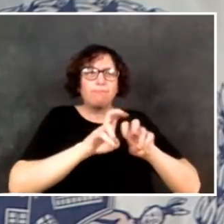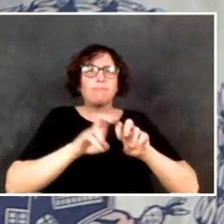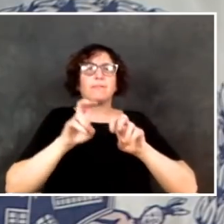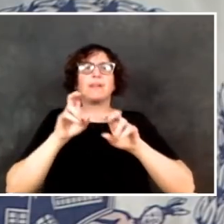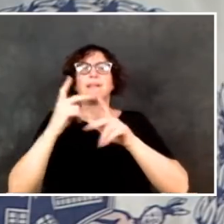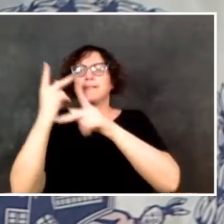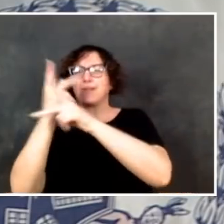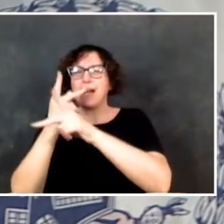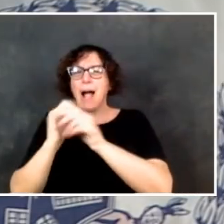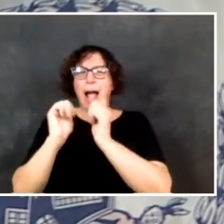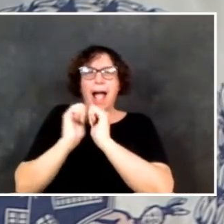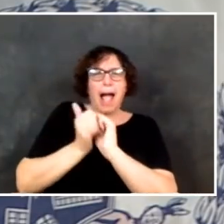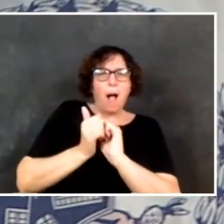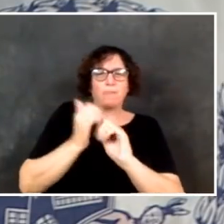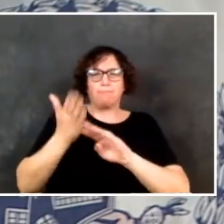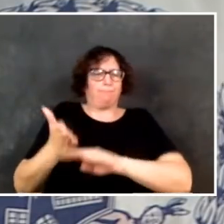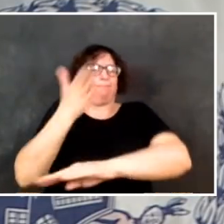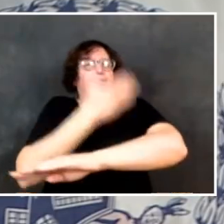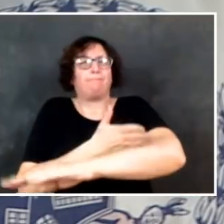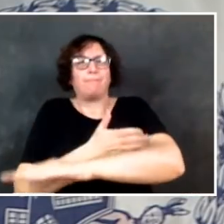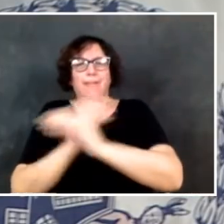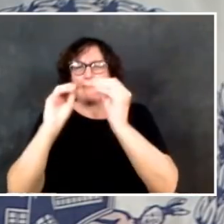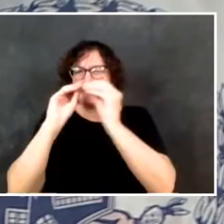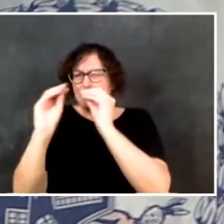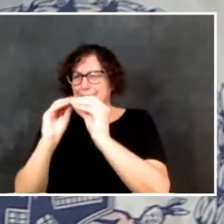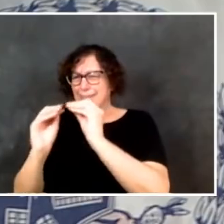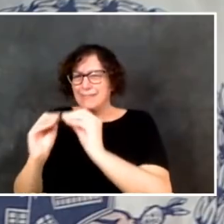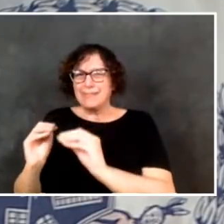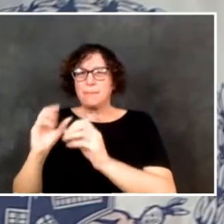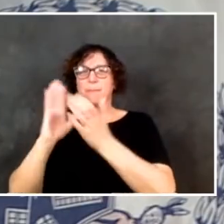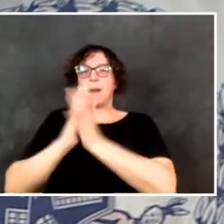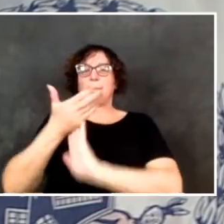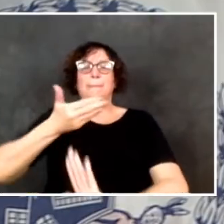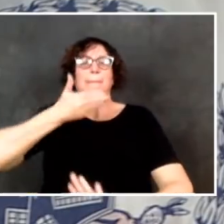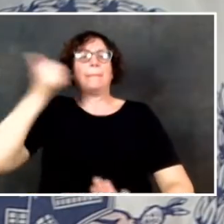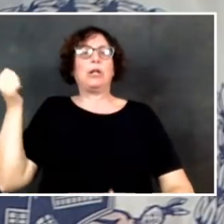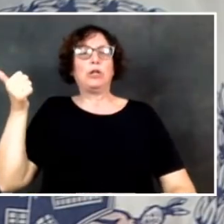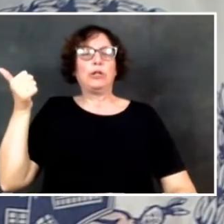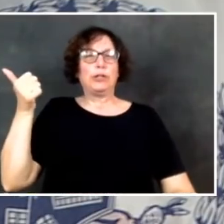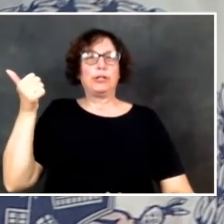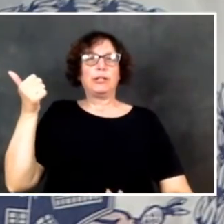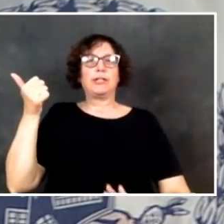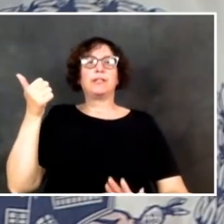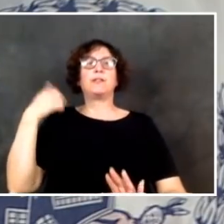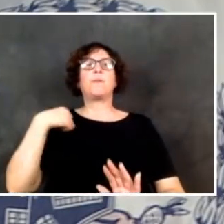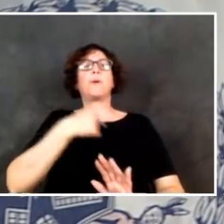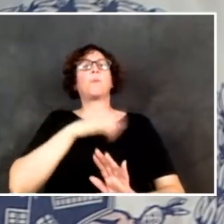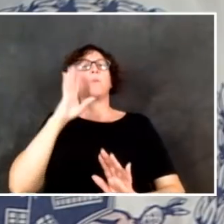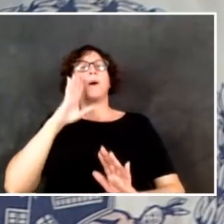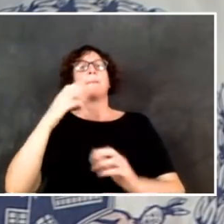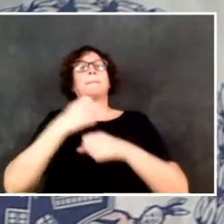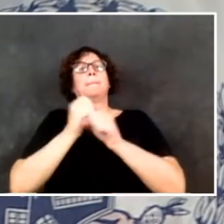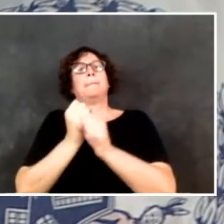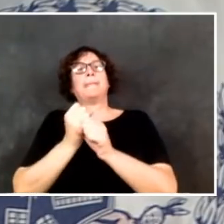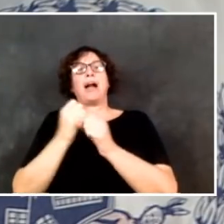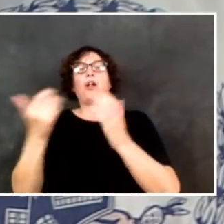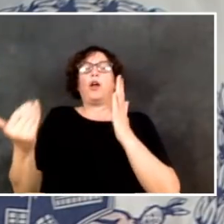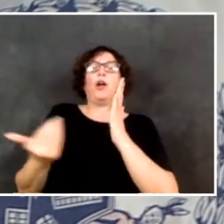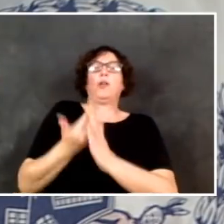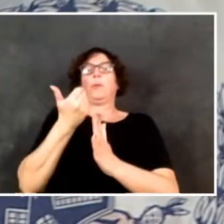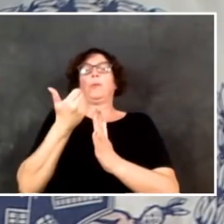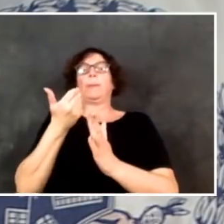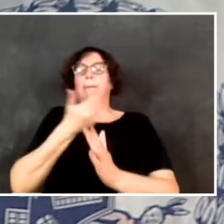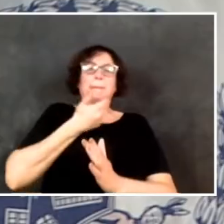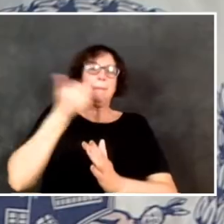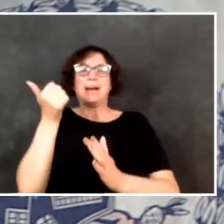renewal because we will build and create something together different and new and better. I am convinced we can do that.